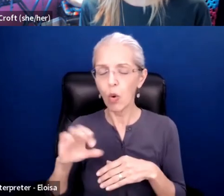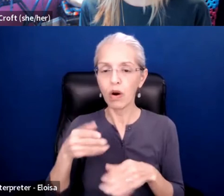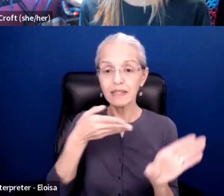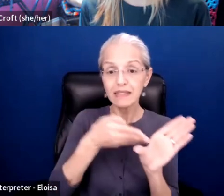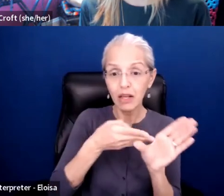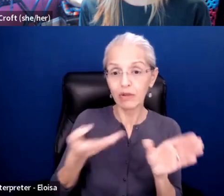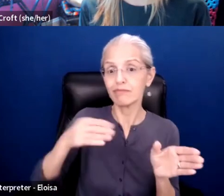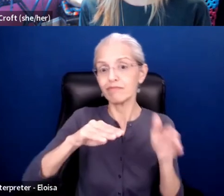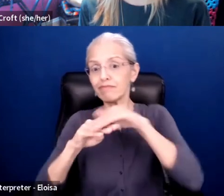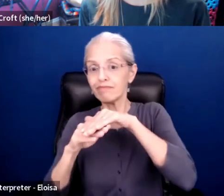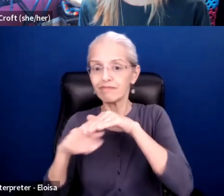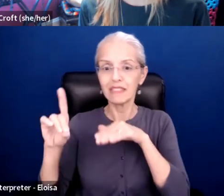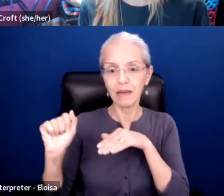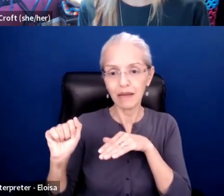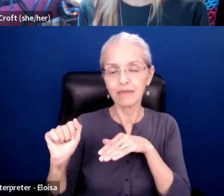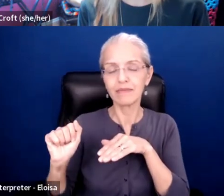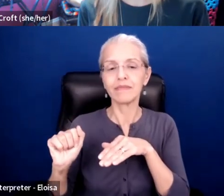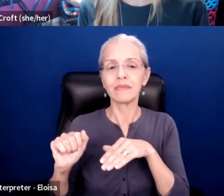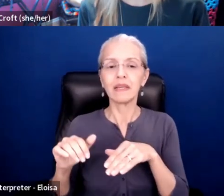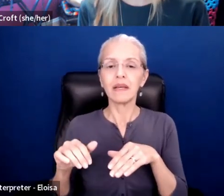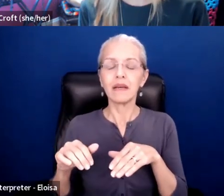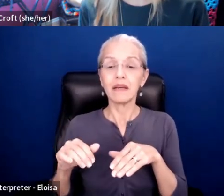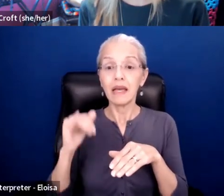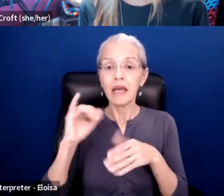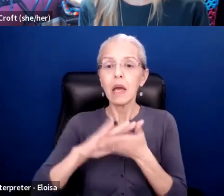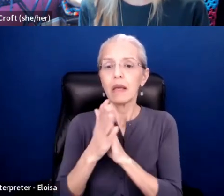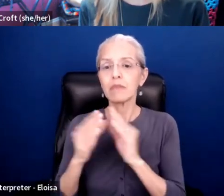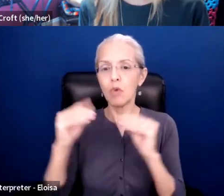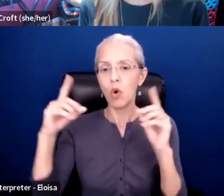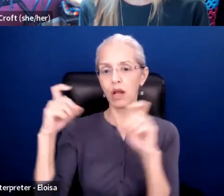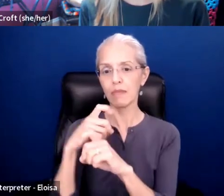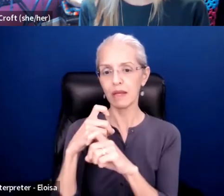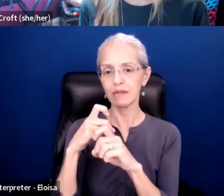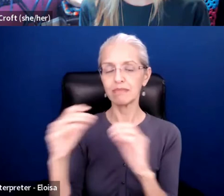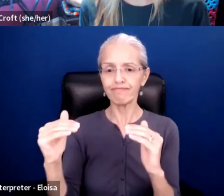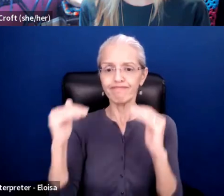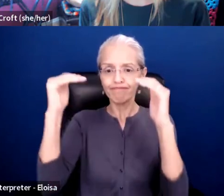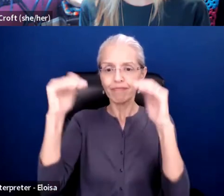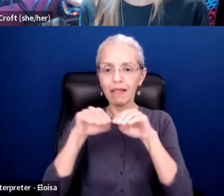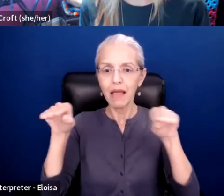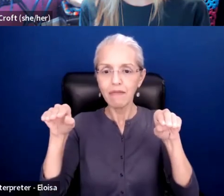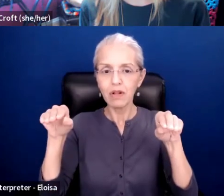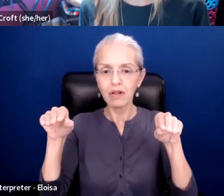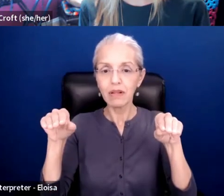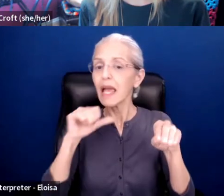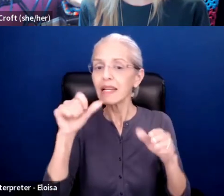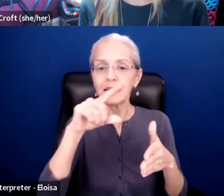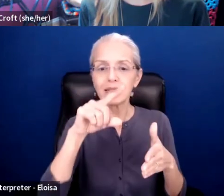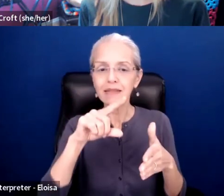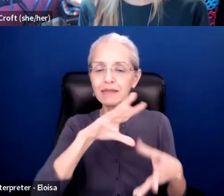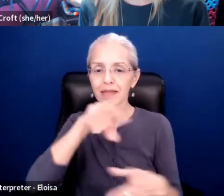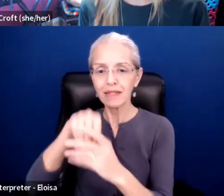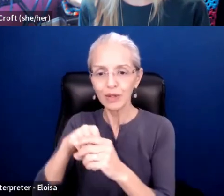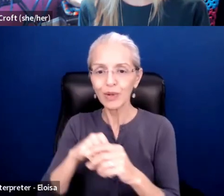you complicate that, then that's a whole nother level of, and that doesn't discriminate